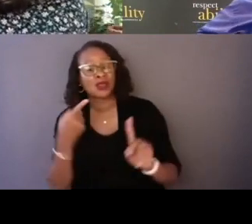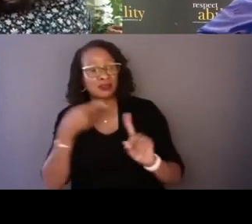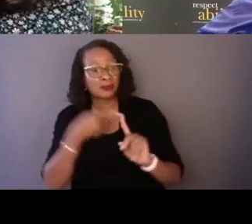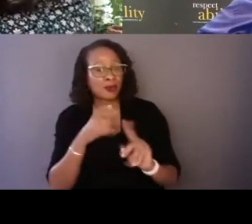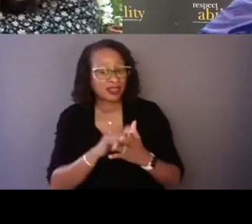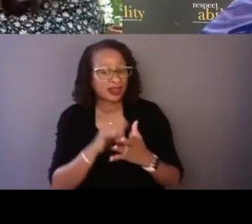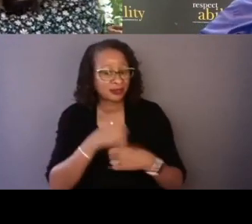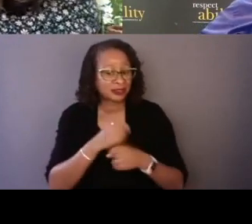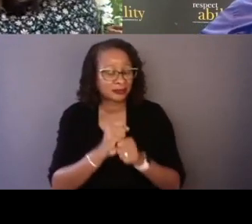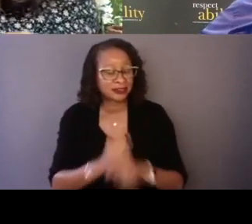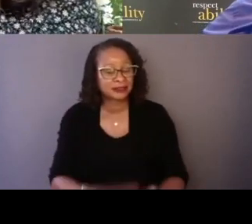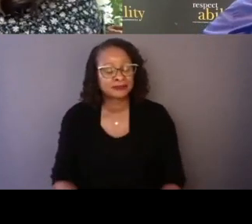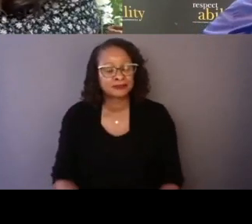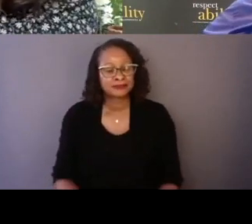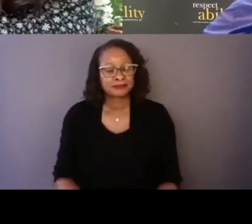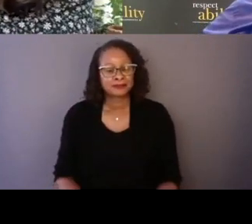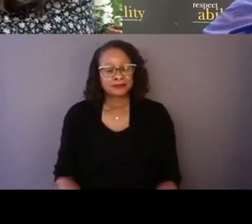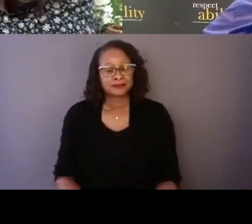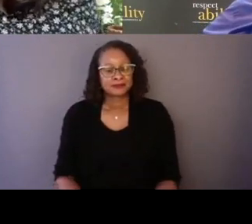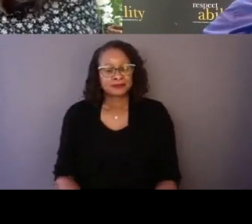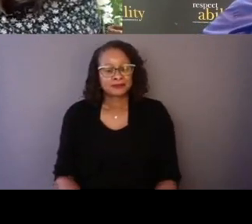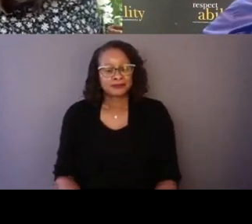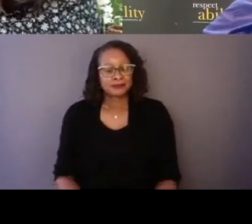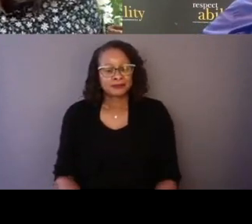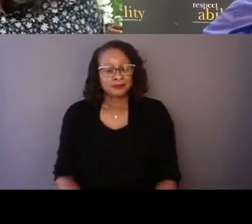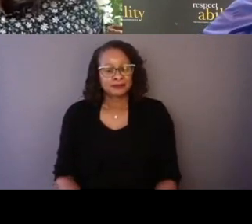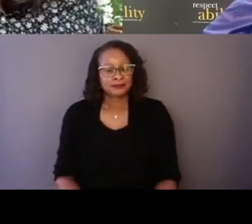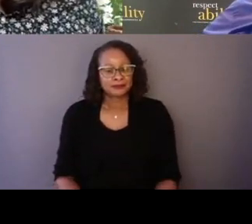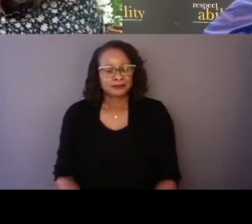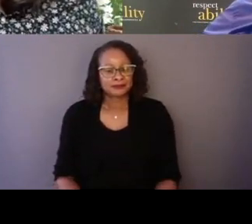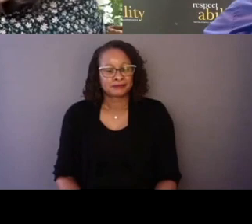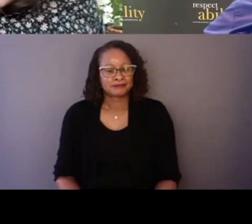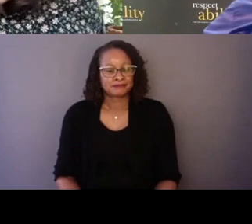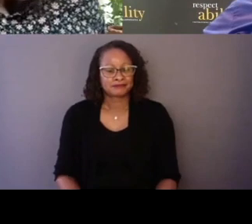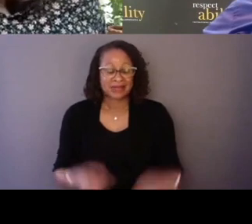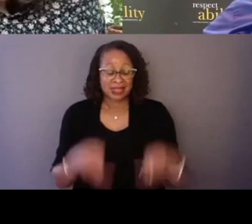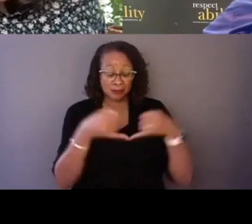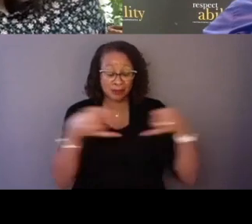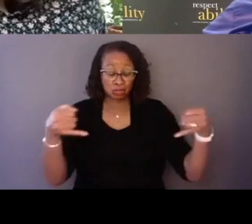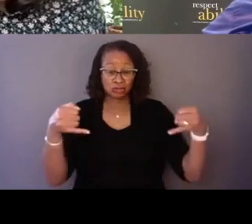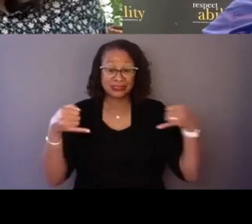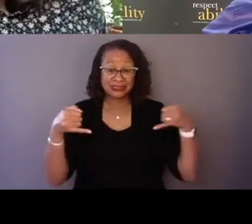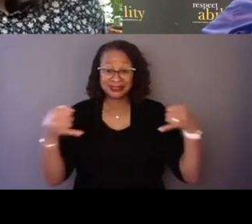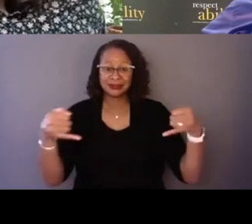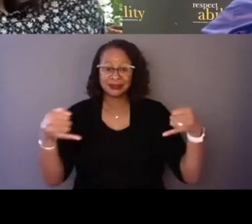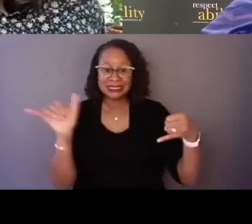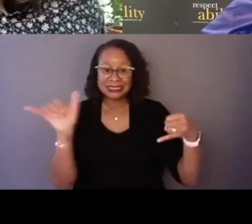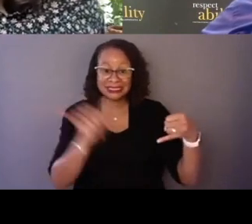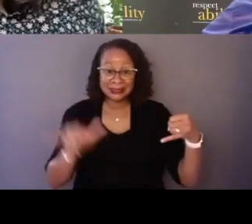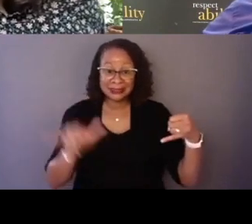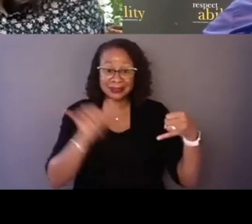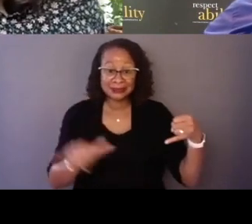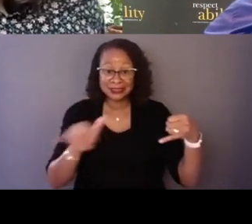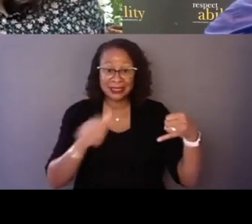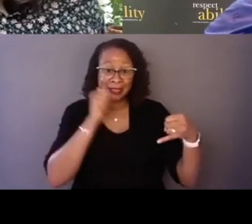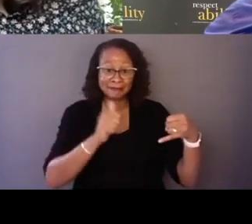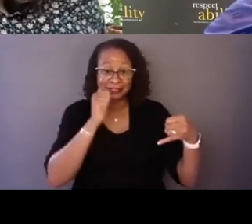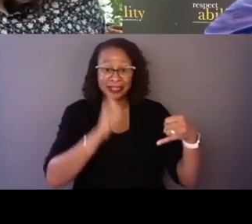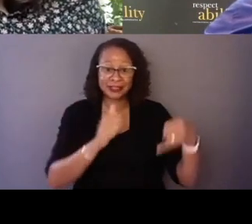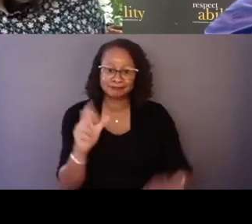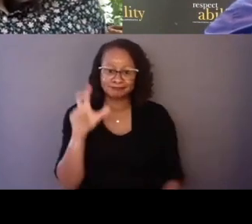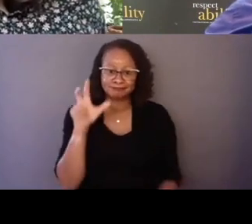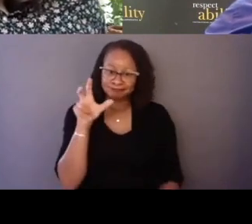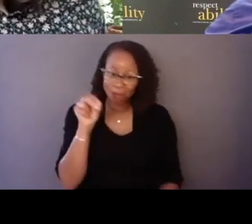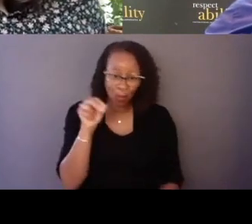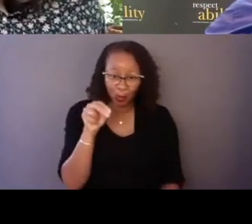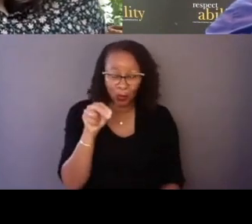making, is that your boundaries don't have to be the same every day of the week either. So, there has been a